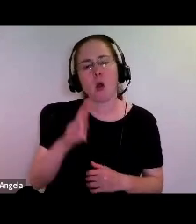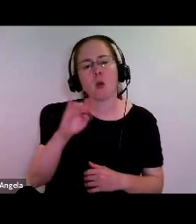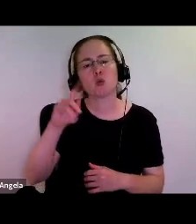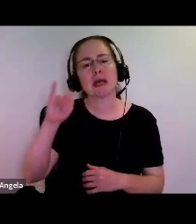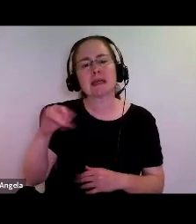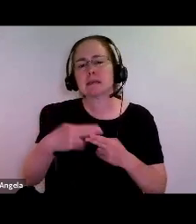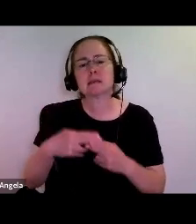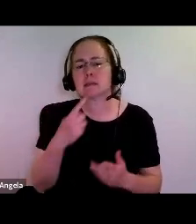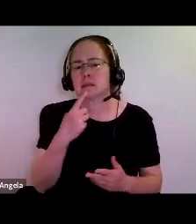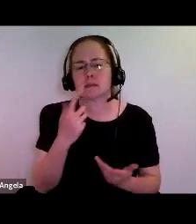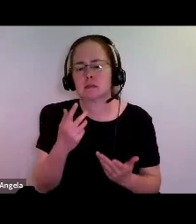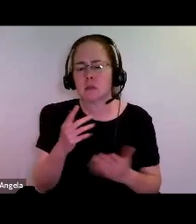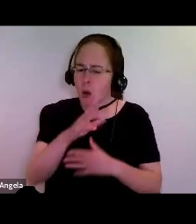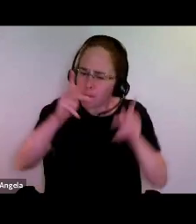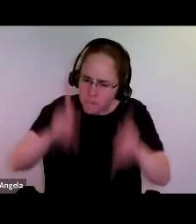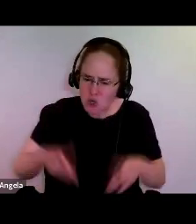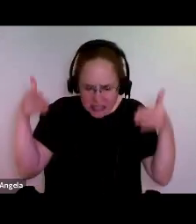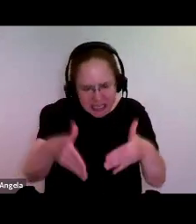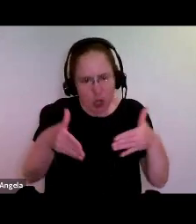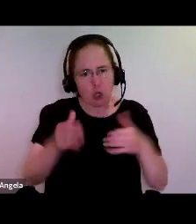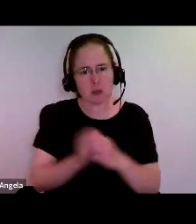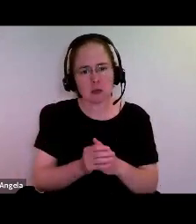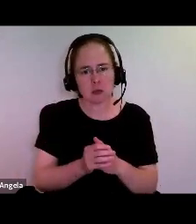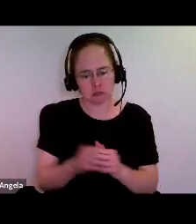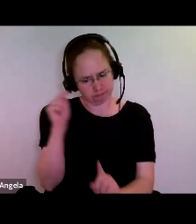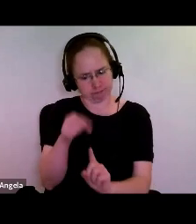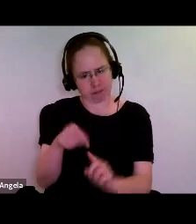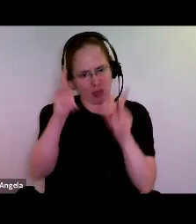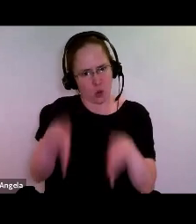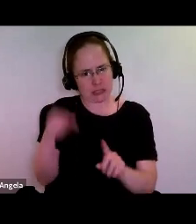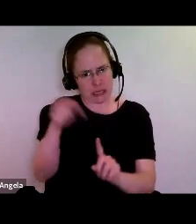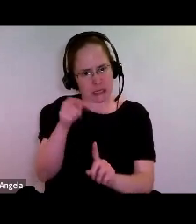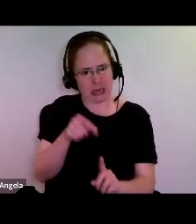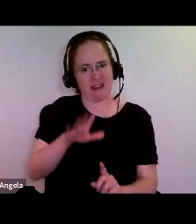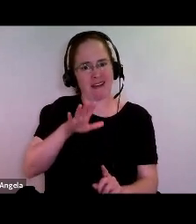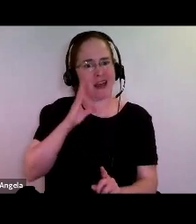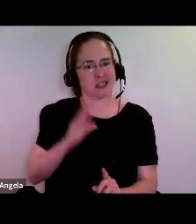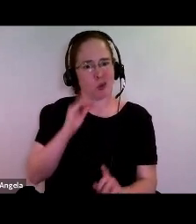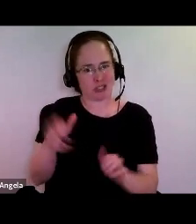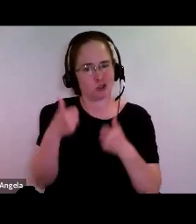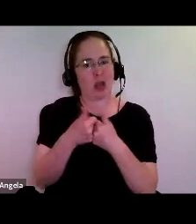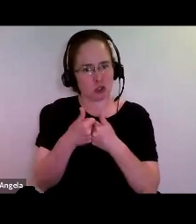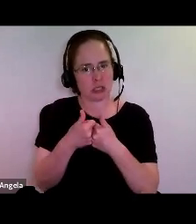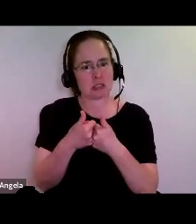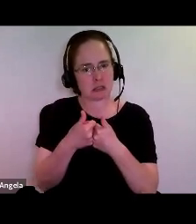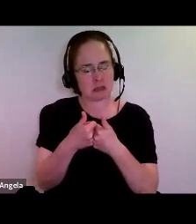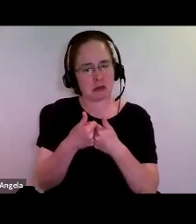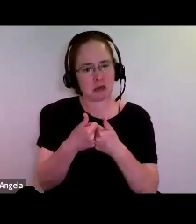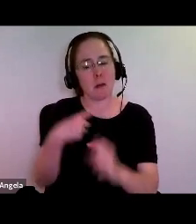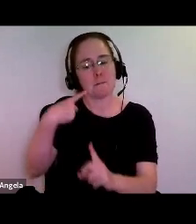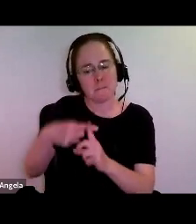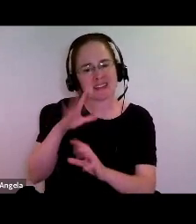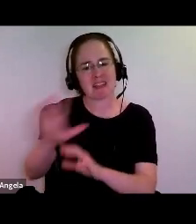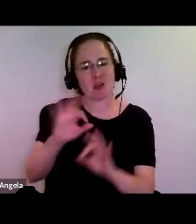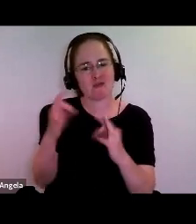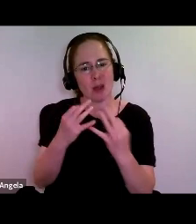everything should be person-centered. It's all about the person who's experiencing the challenges as well as their family